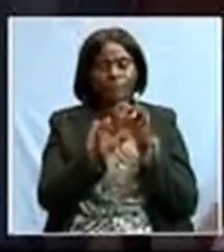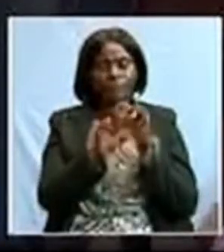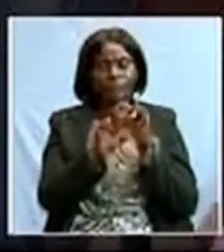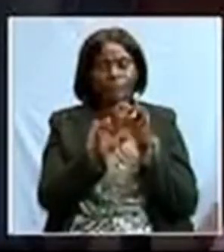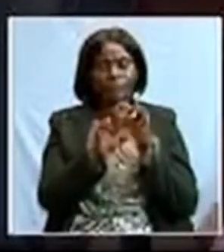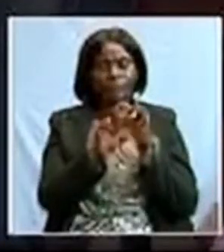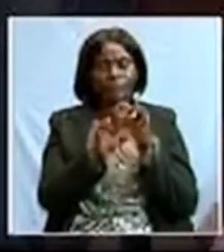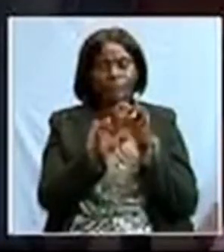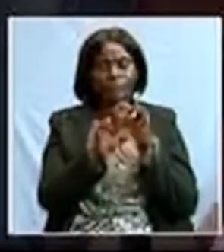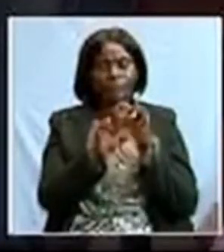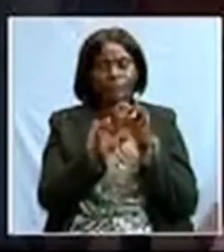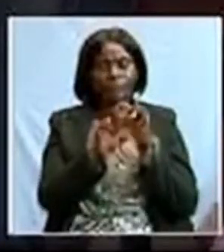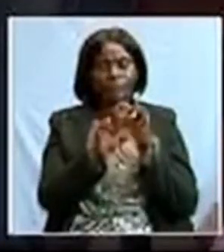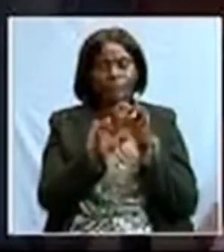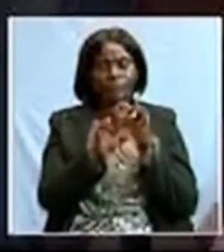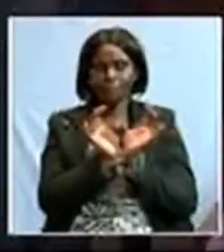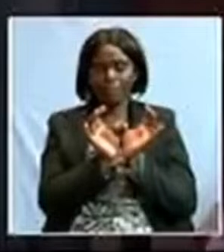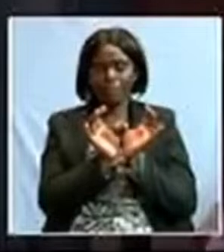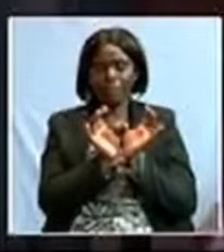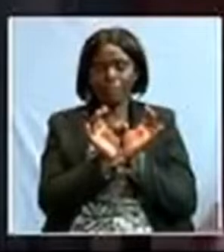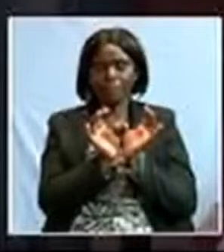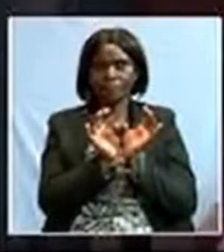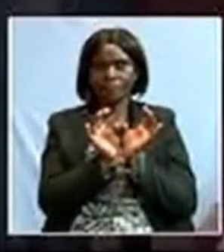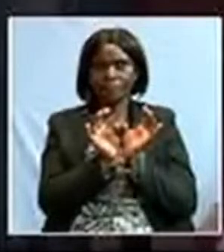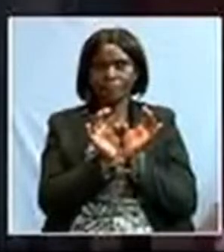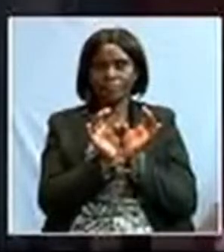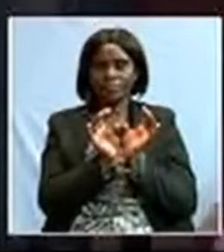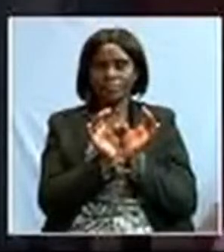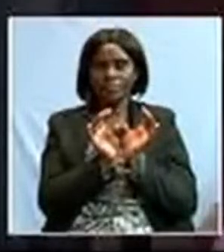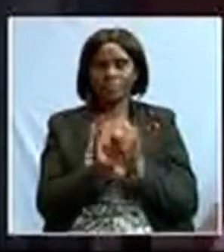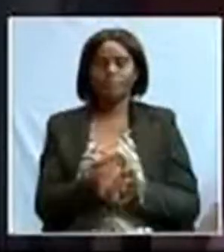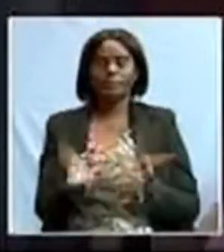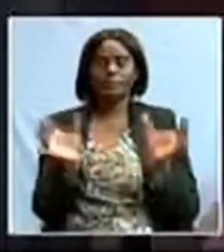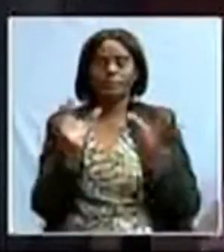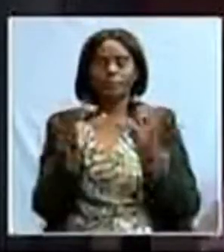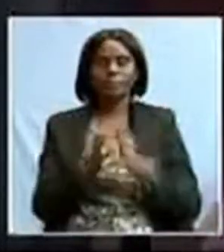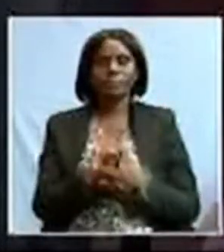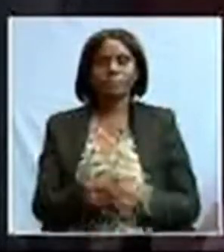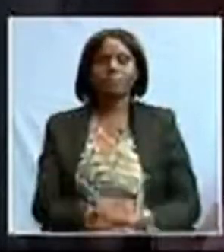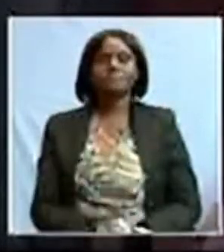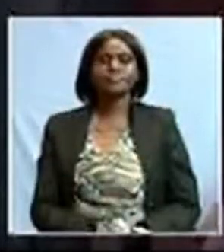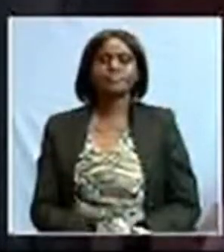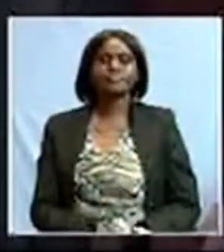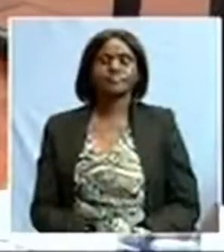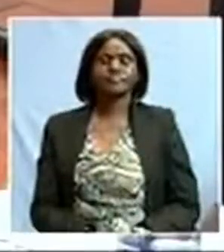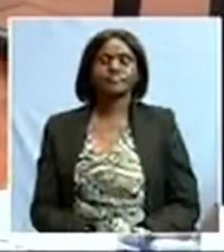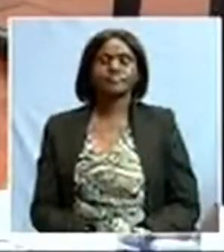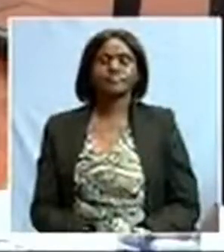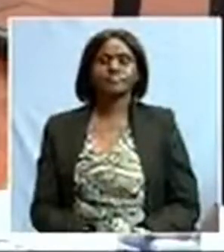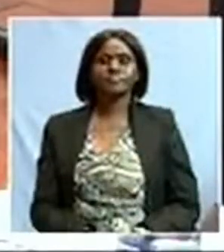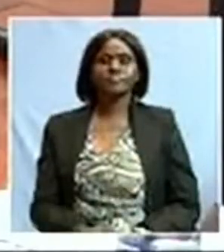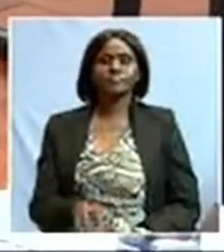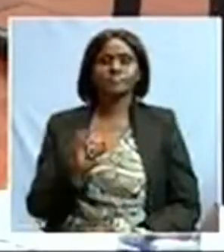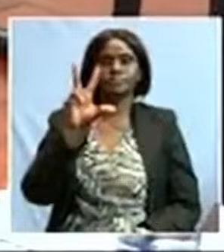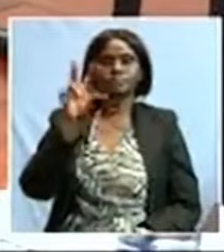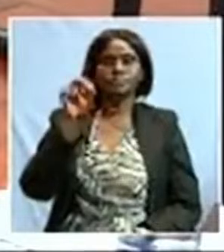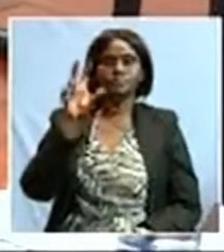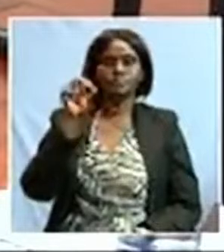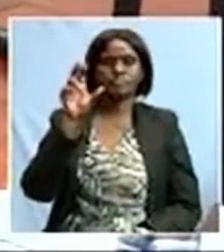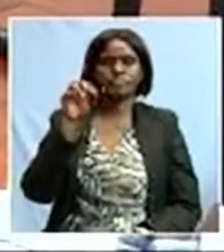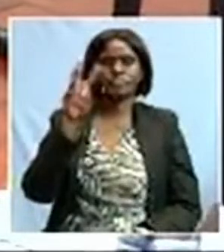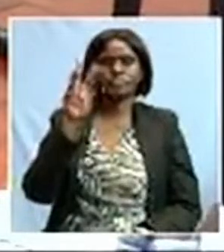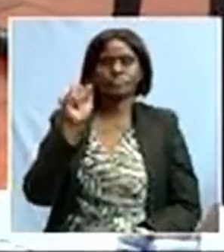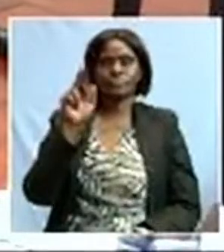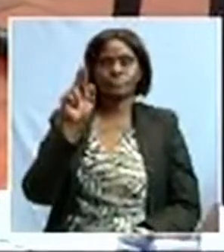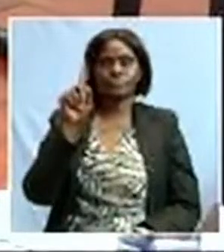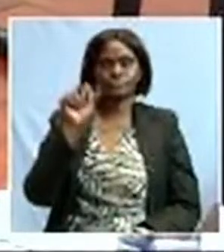Mufulira Council. Town Clerk. Thank you, Chair. We have a total of 30 wards. 30